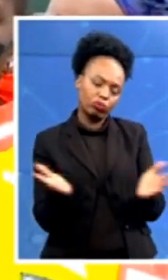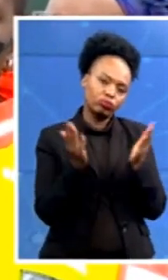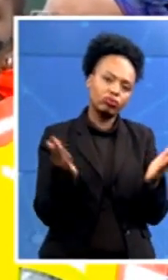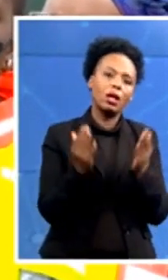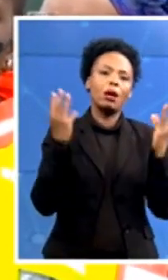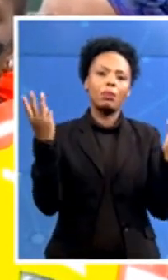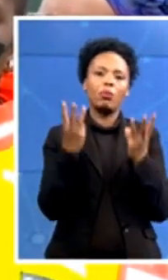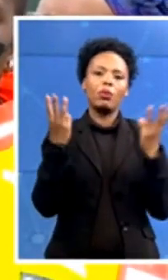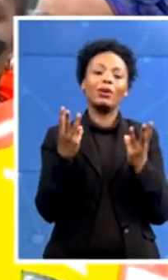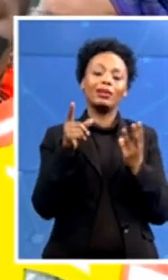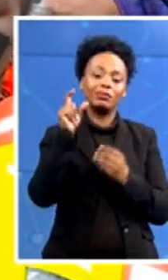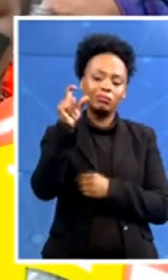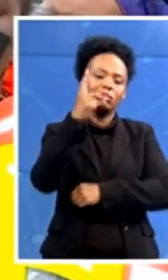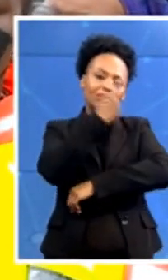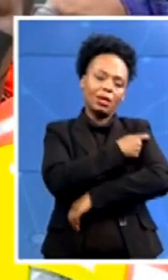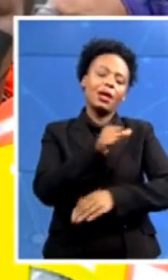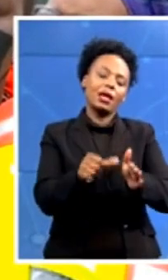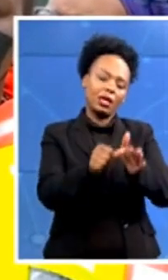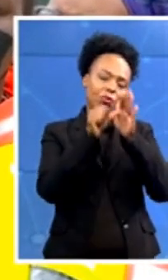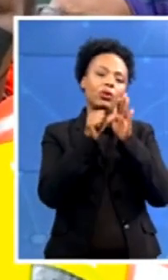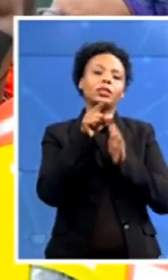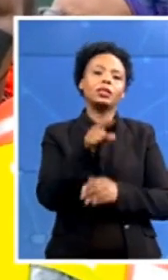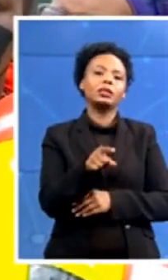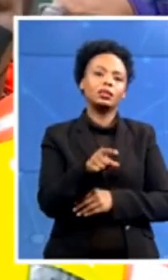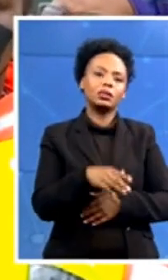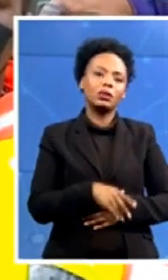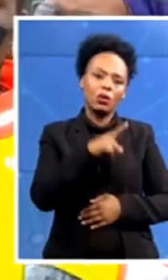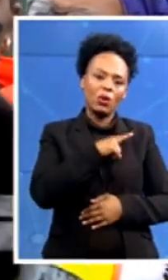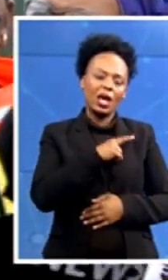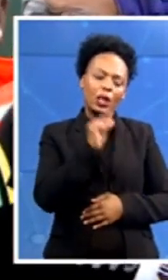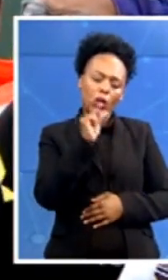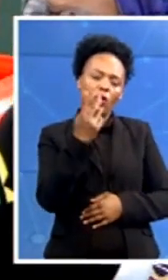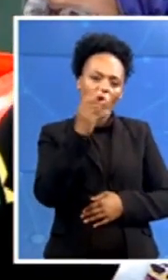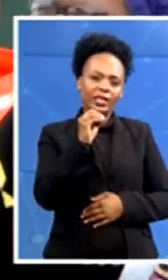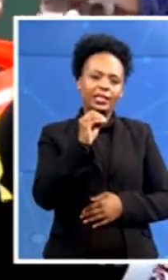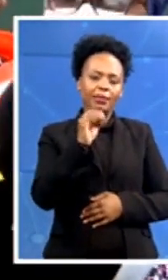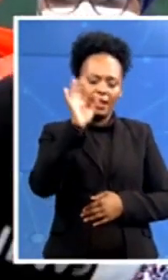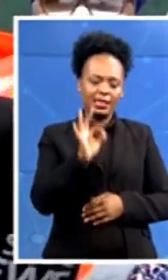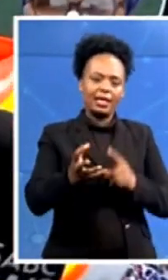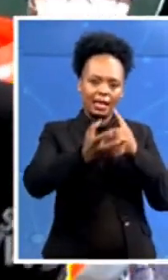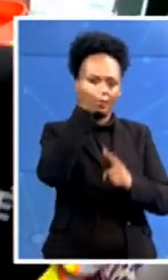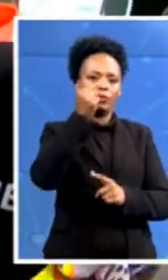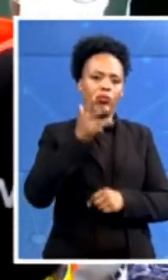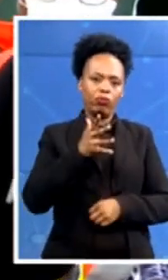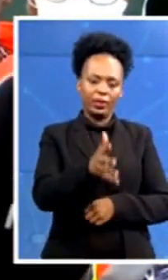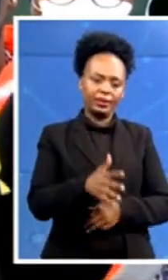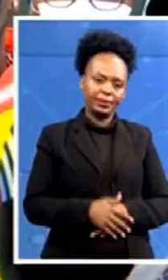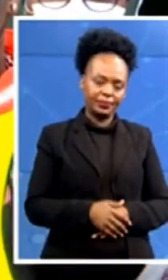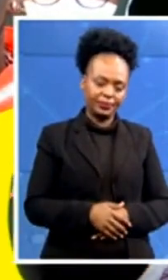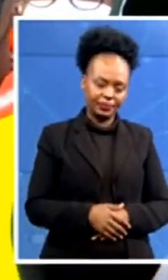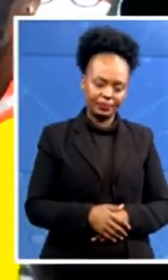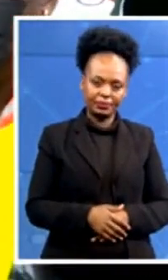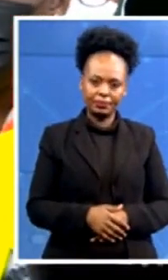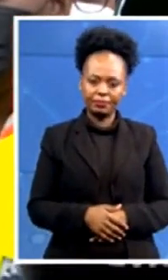KZN also gets very close to 40% of the adult population. How easy or difficult is to